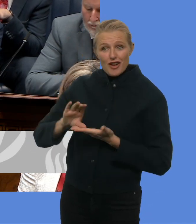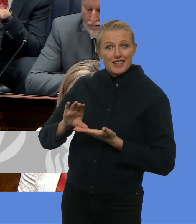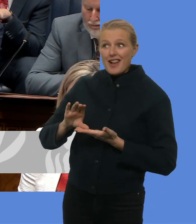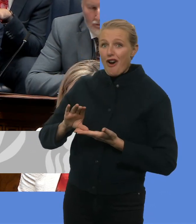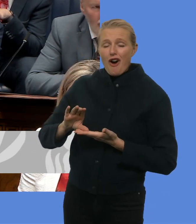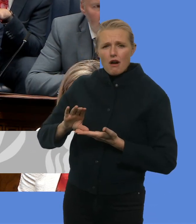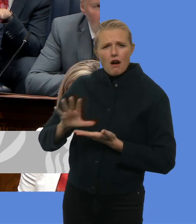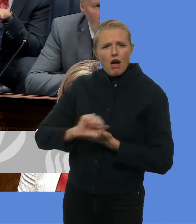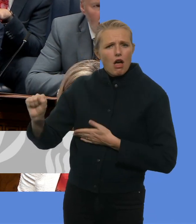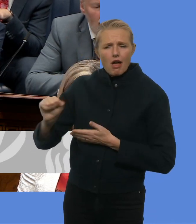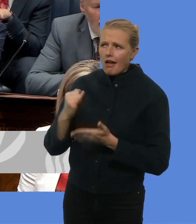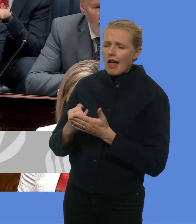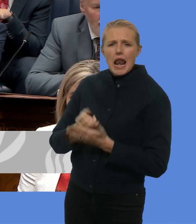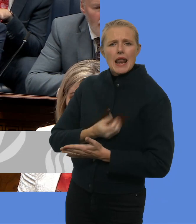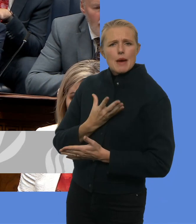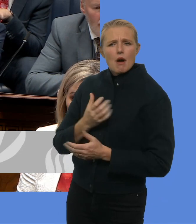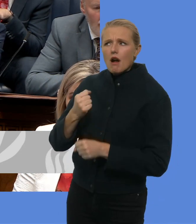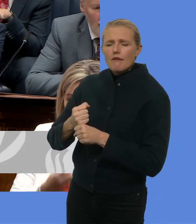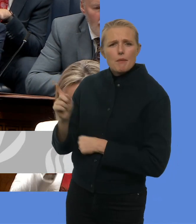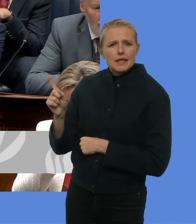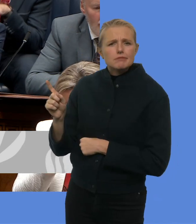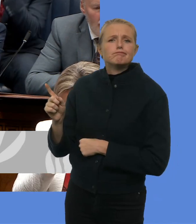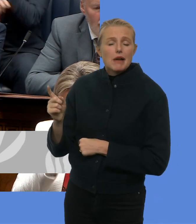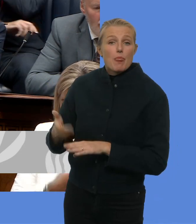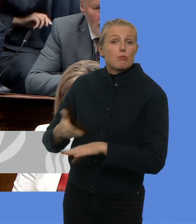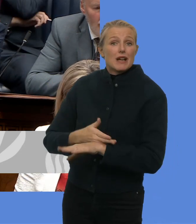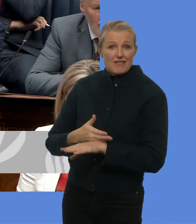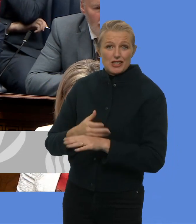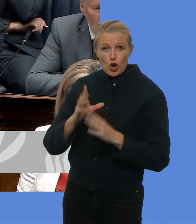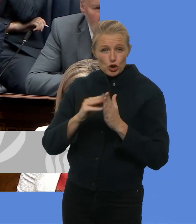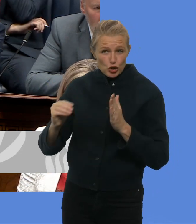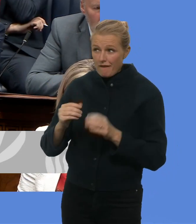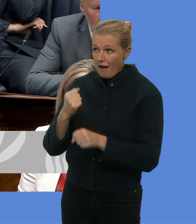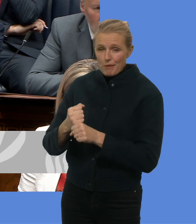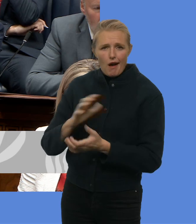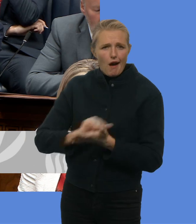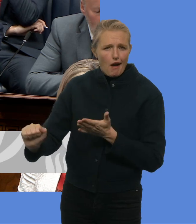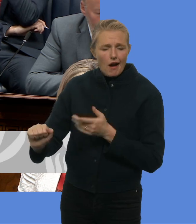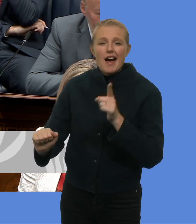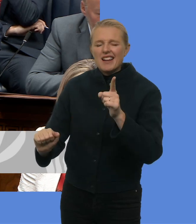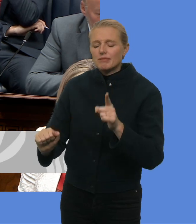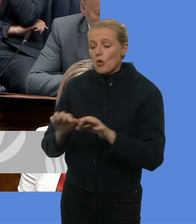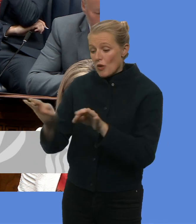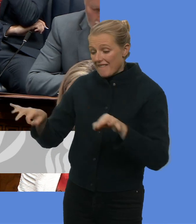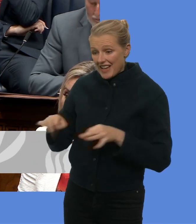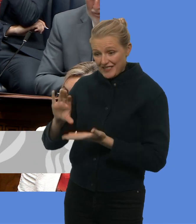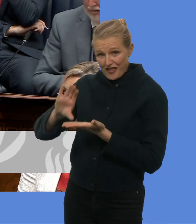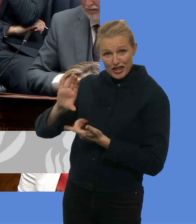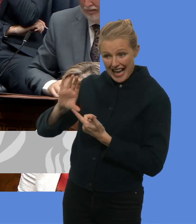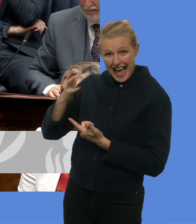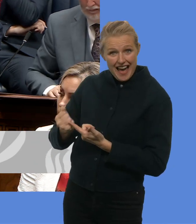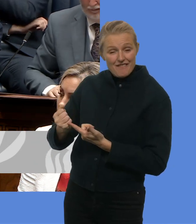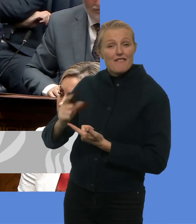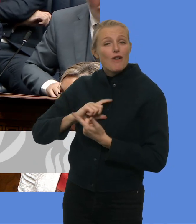Labour government and the previous Conservative government. Ring-fence funding is therefore no longer in place for the